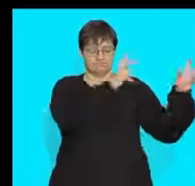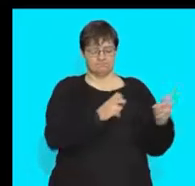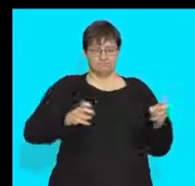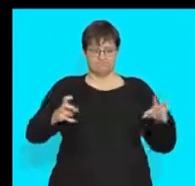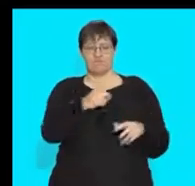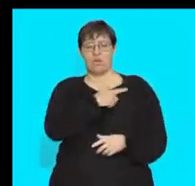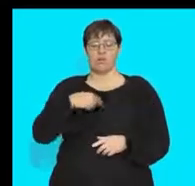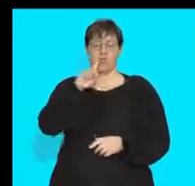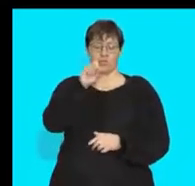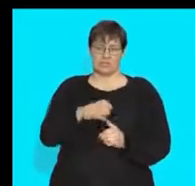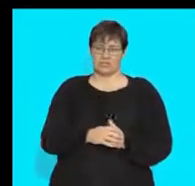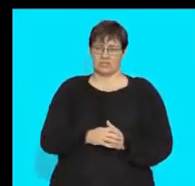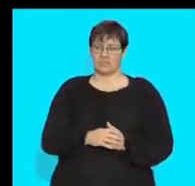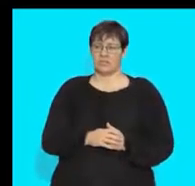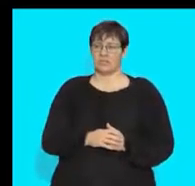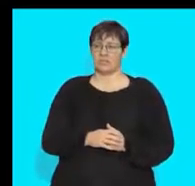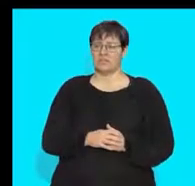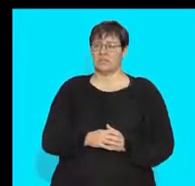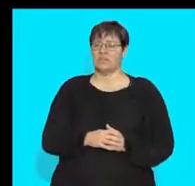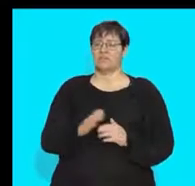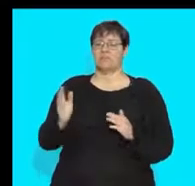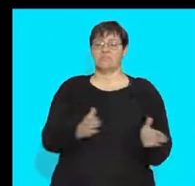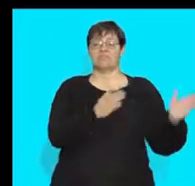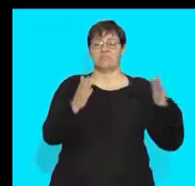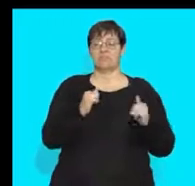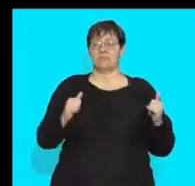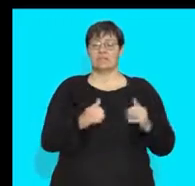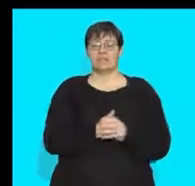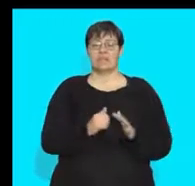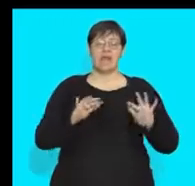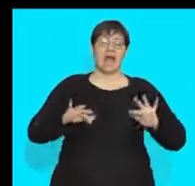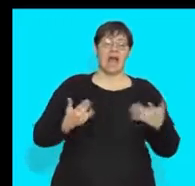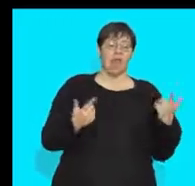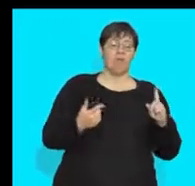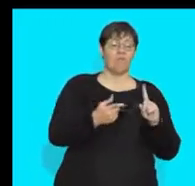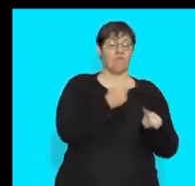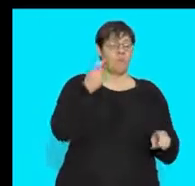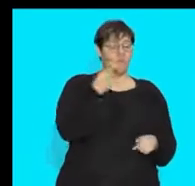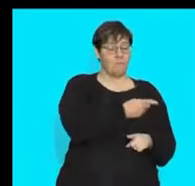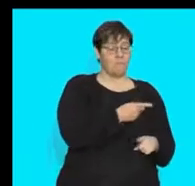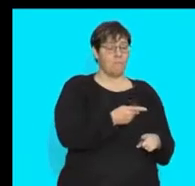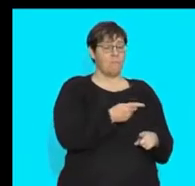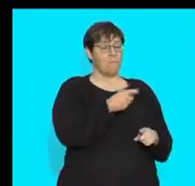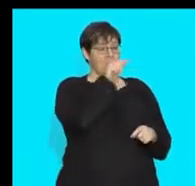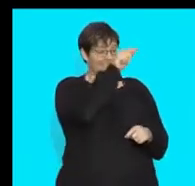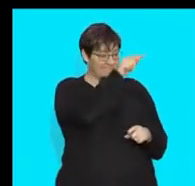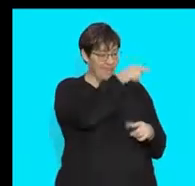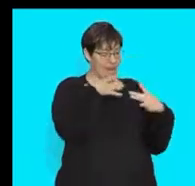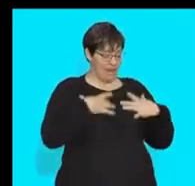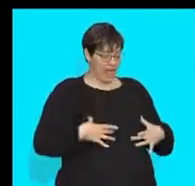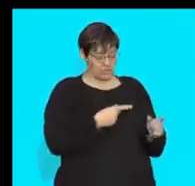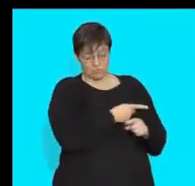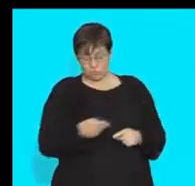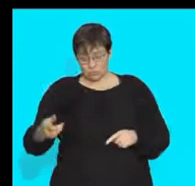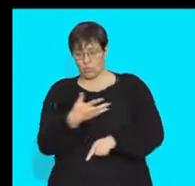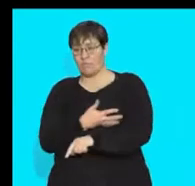as a long question. Right, so I'm going to need space for the next one. How it moves into the bloodstream. So what are